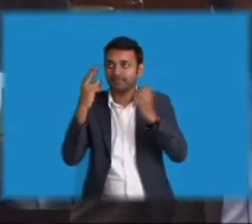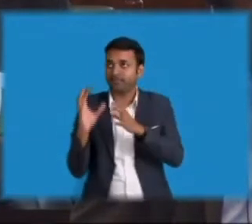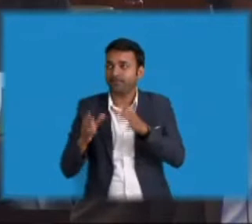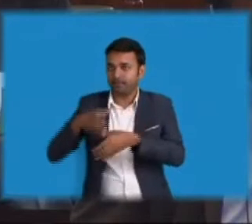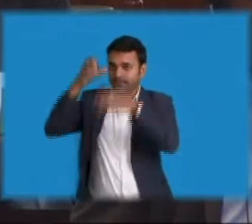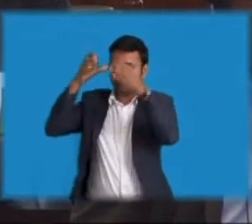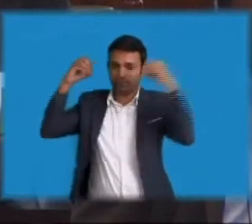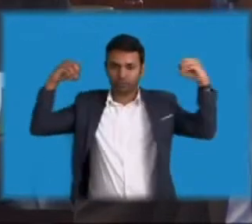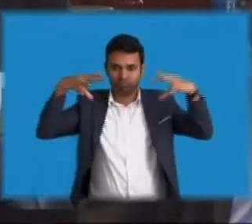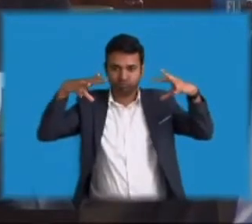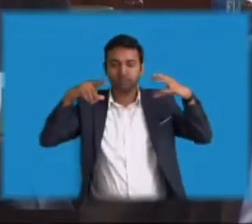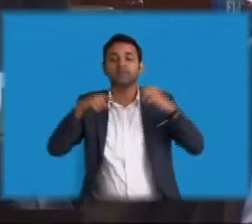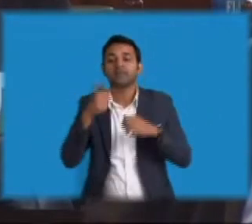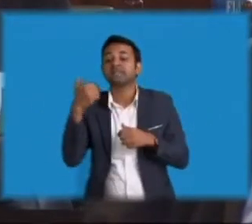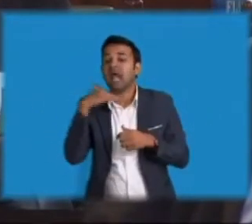of $630,000.